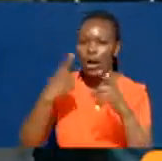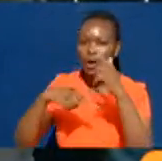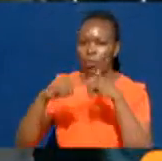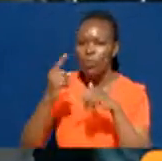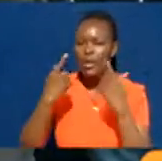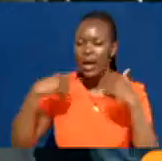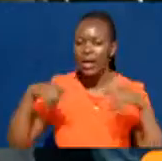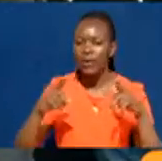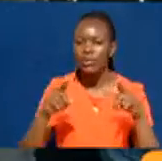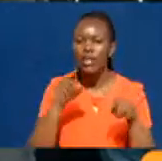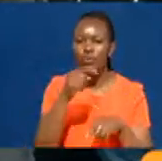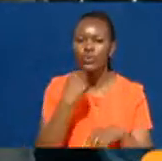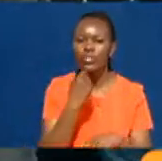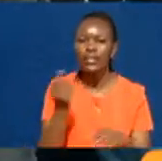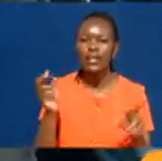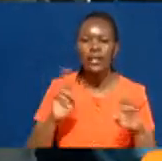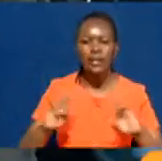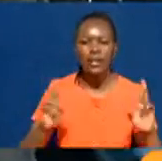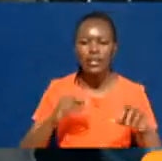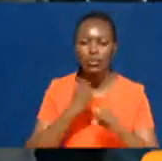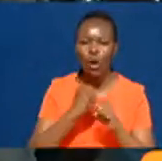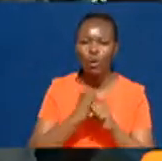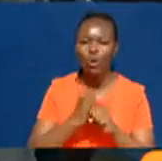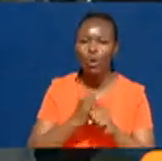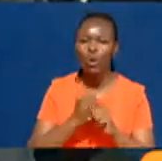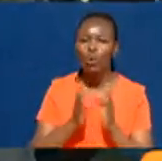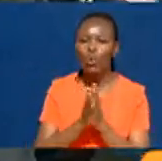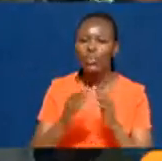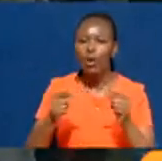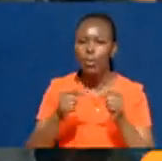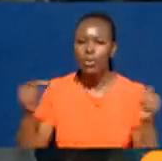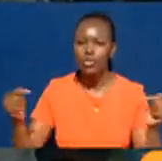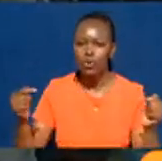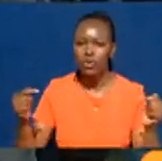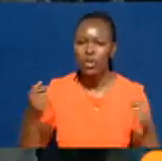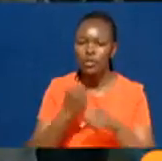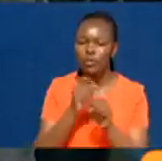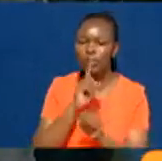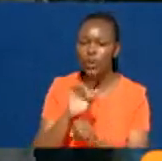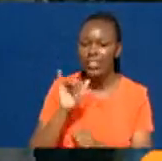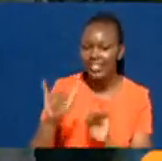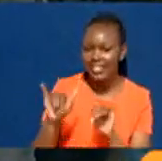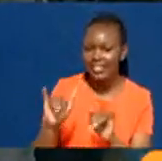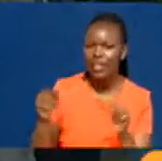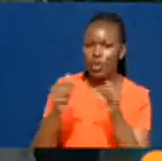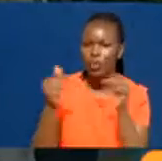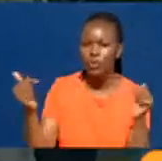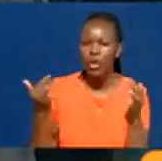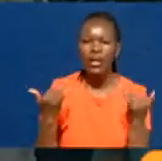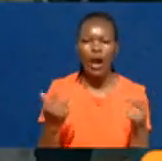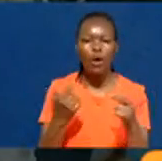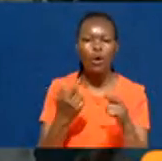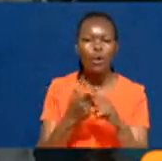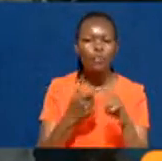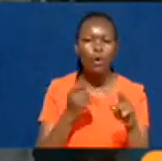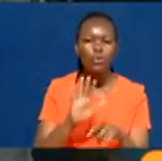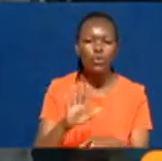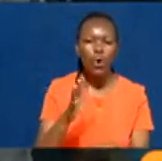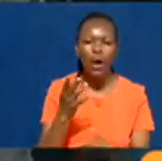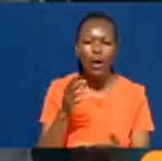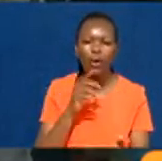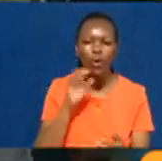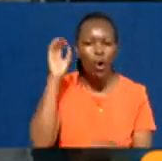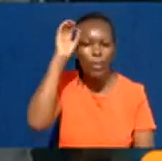government and with the opposition to the extent that it remains in the opposition. From where you sit, how should Kenyans